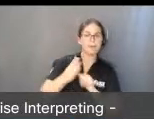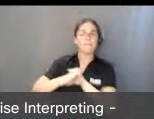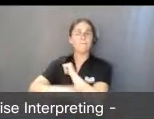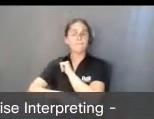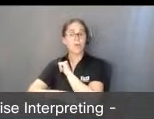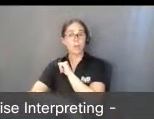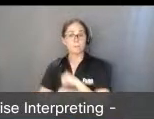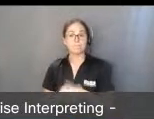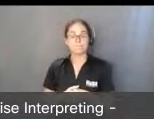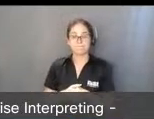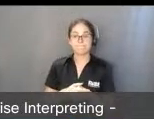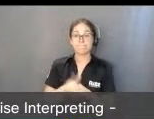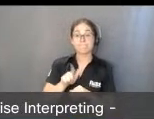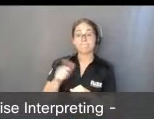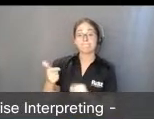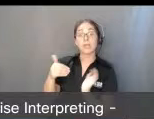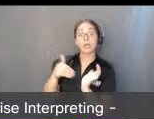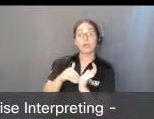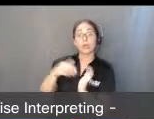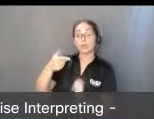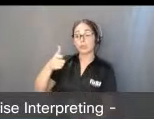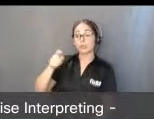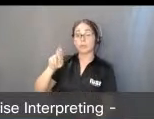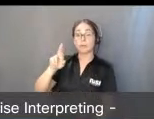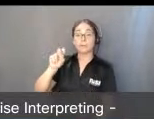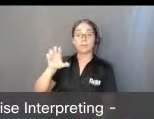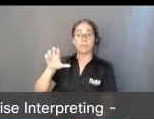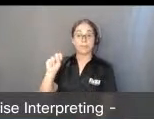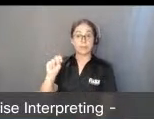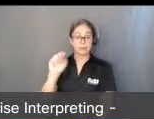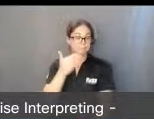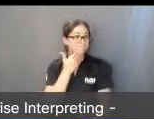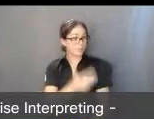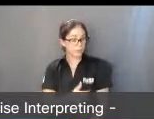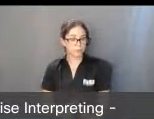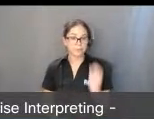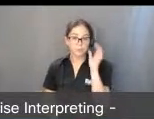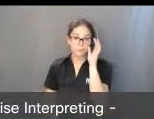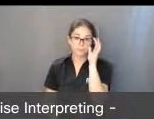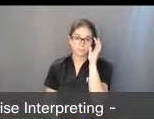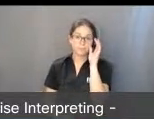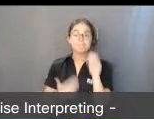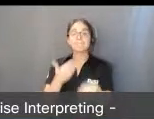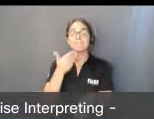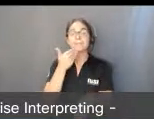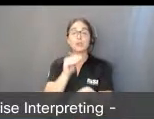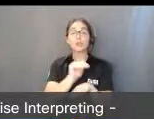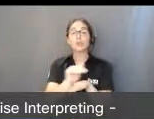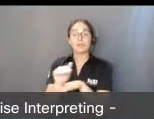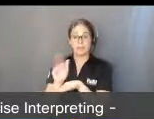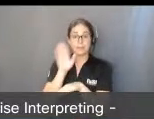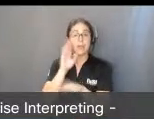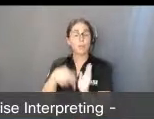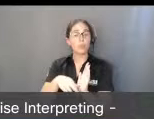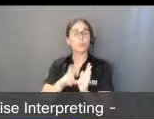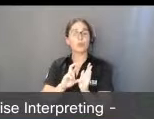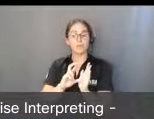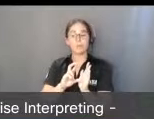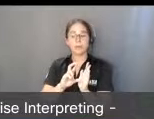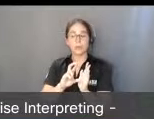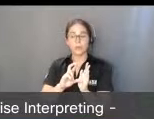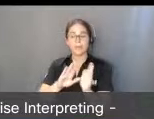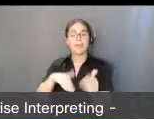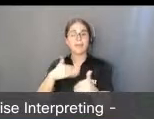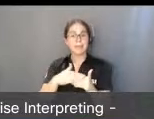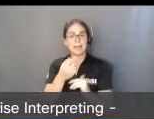Peterson. Next slide, please. Thank you, Ms. Corden. Good evening, everyone. I'm going to review with you the next few slides,